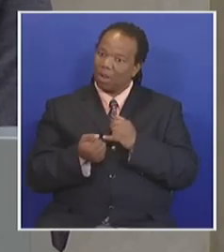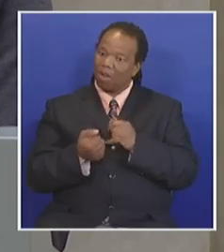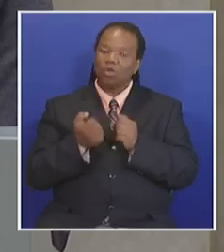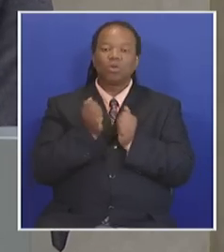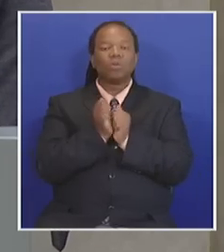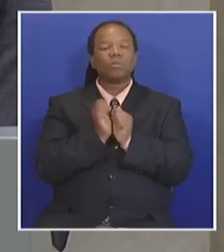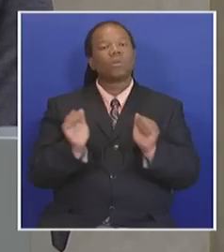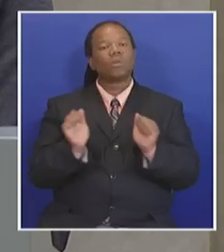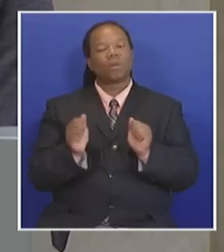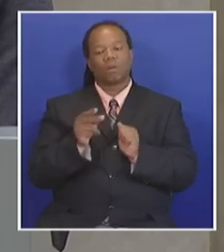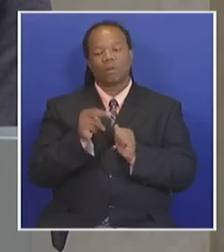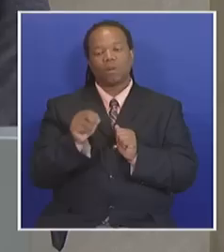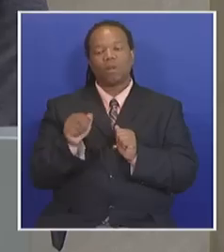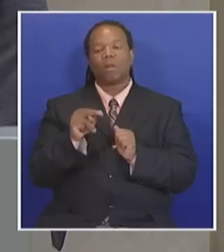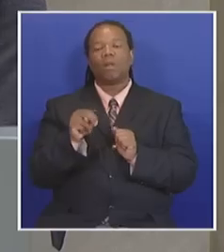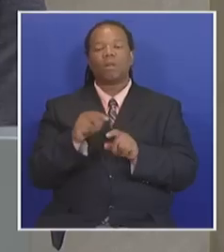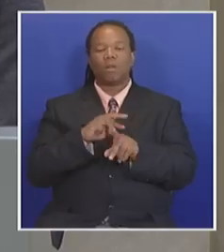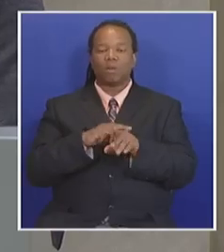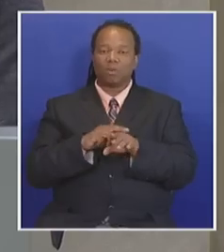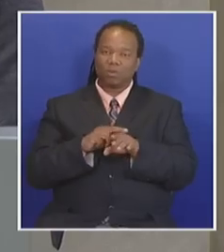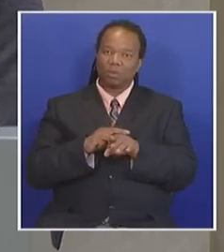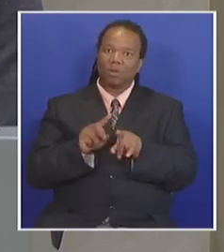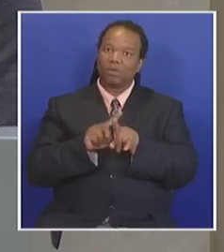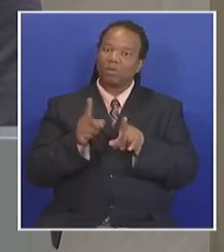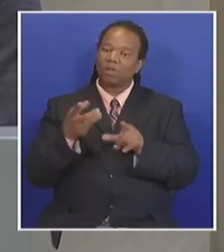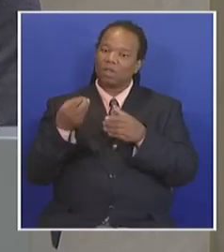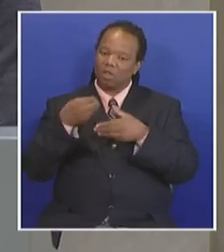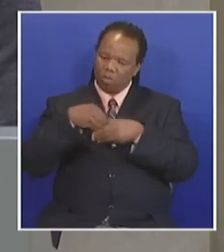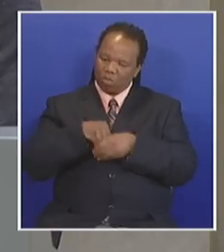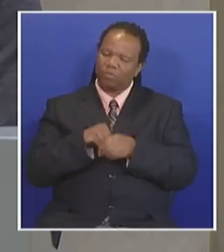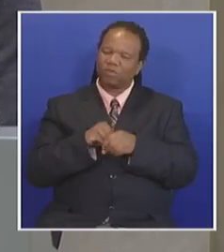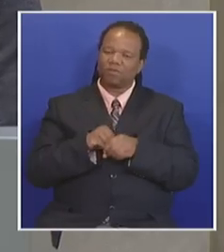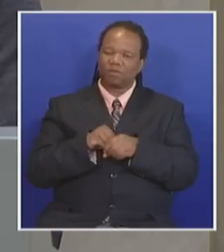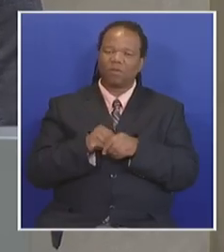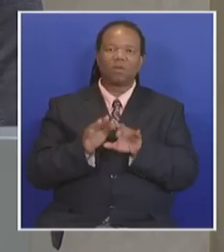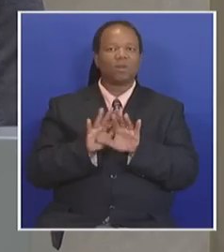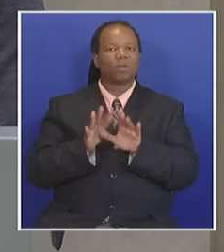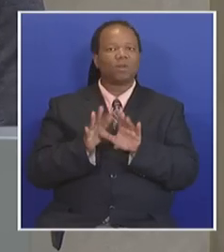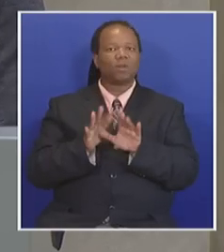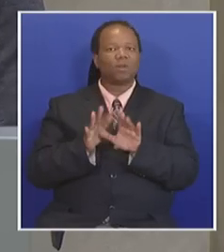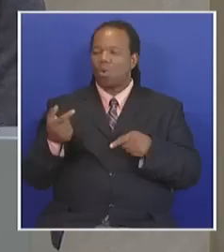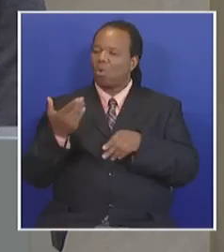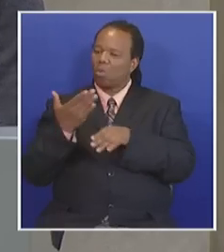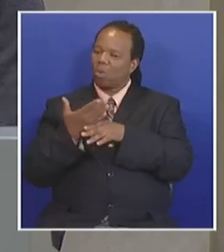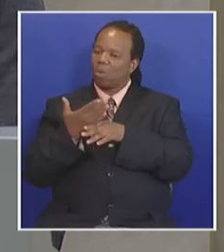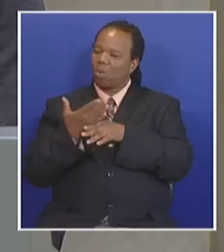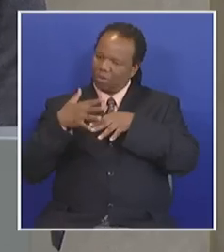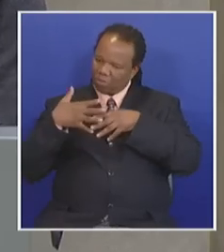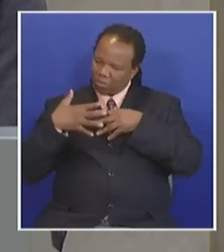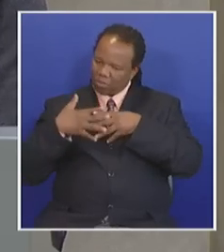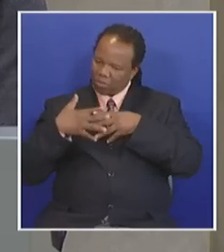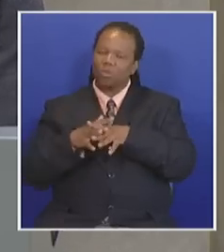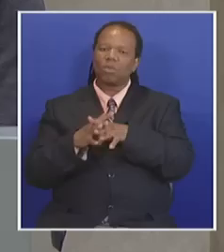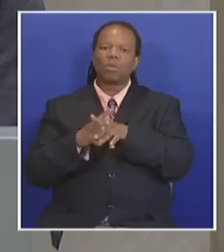future that binds us all and the true citizen, working together to achieve synergy, integration, cooperative